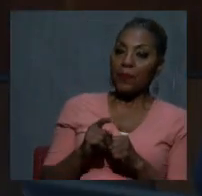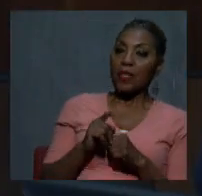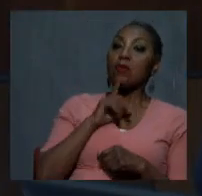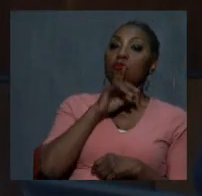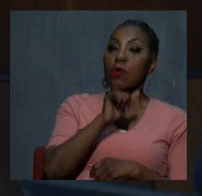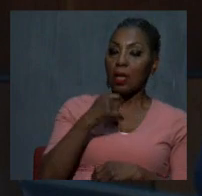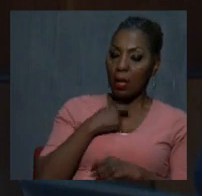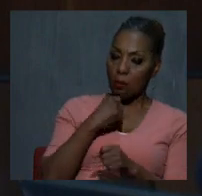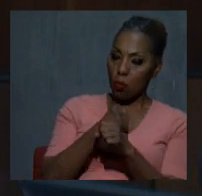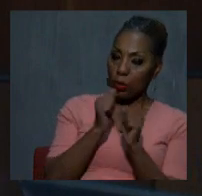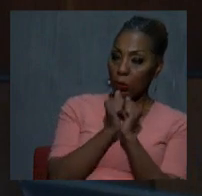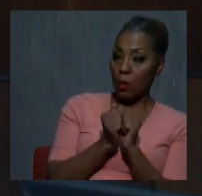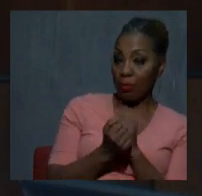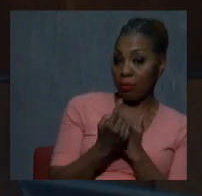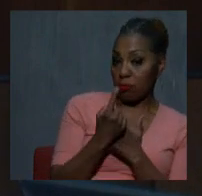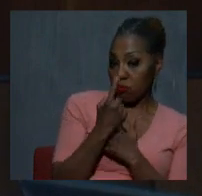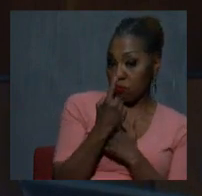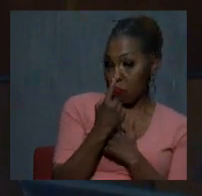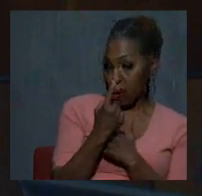working